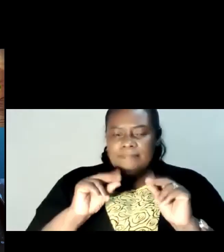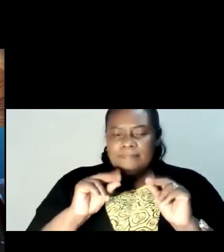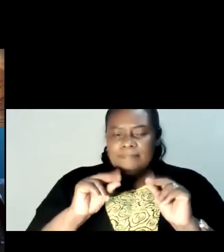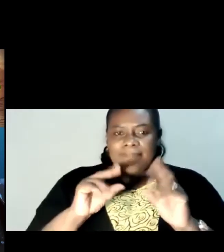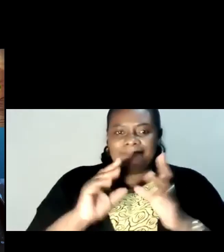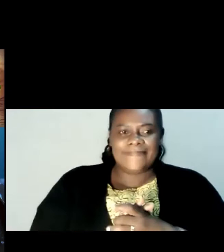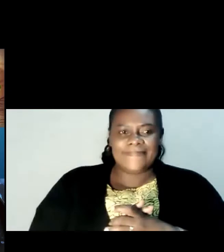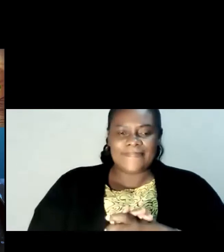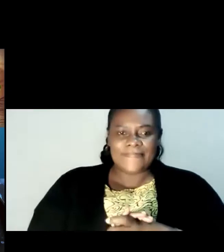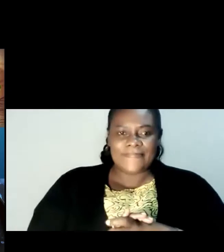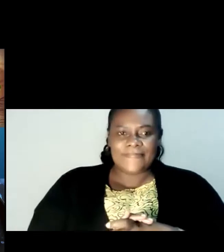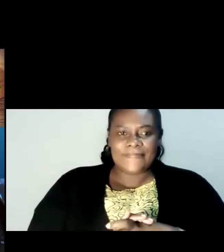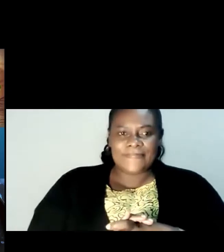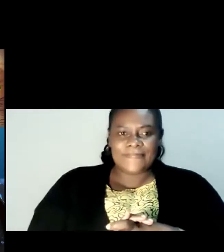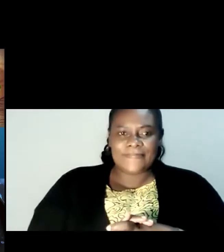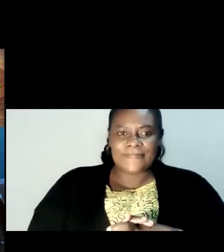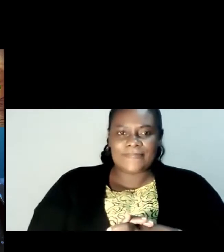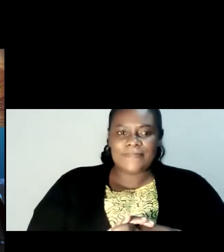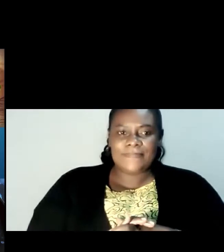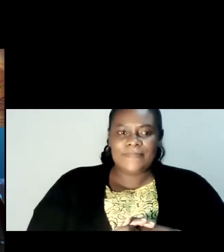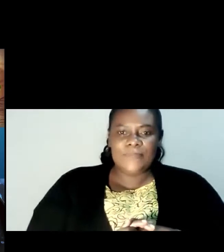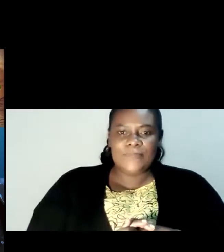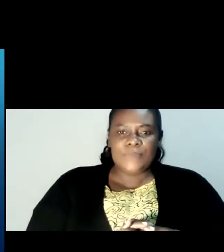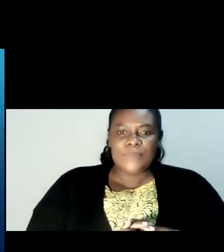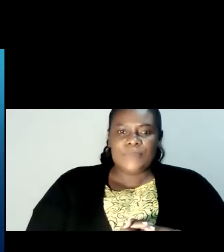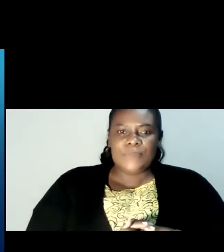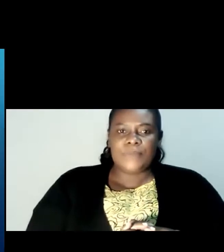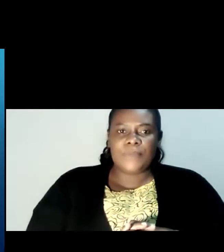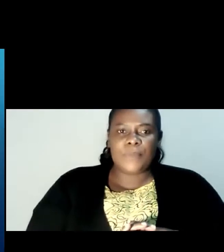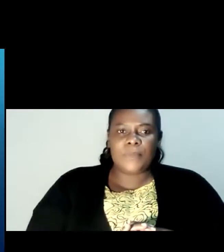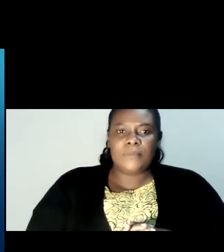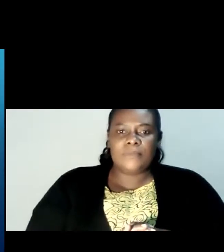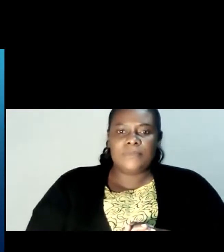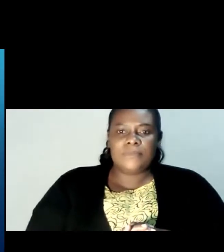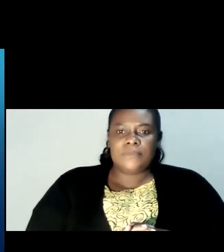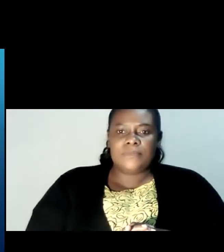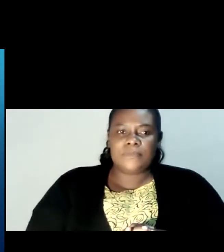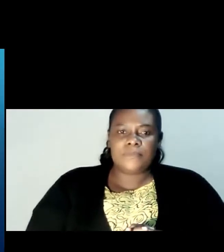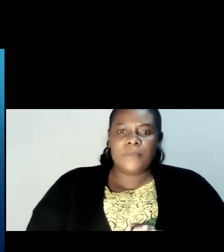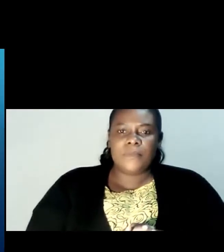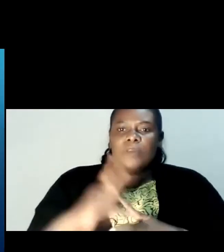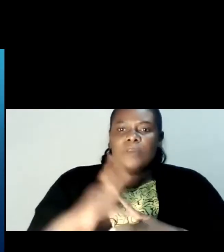All right, moving on to the next slide. Right, so this is just a picture